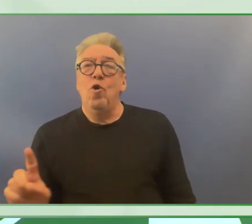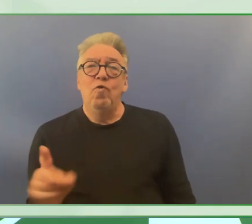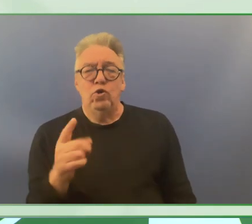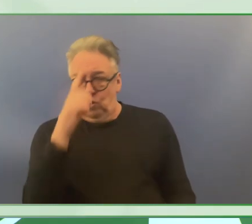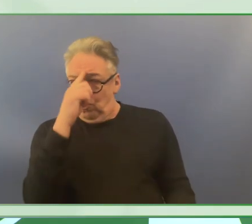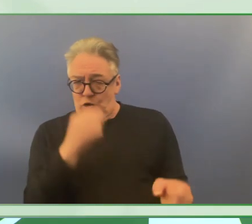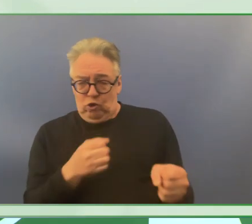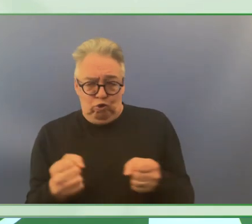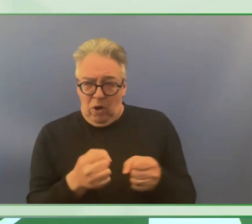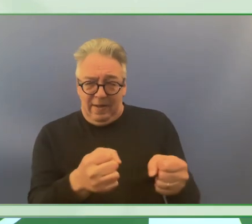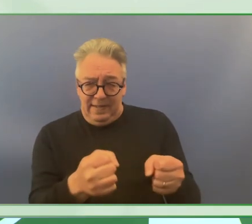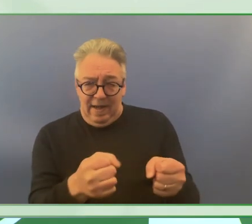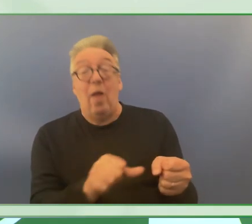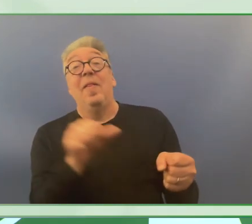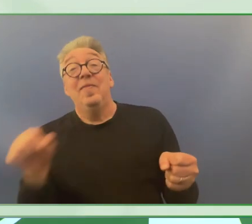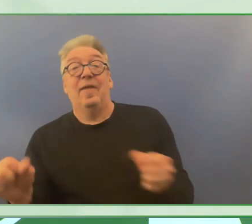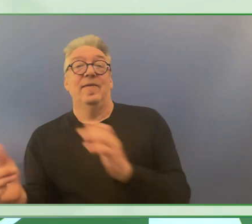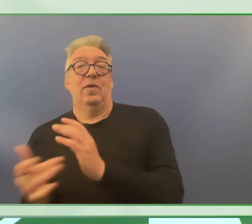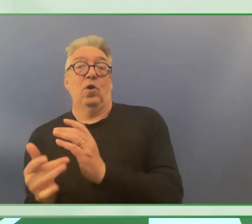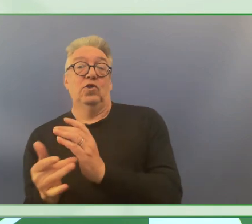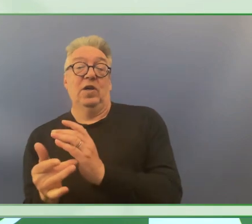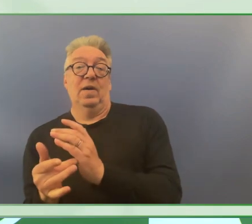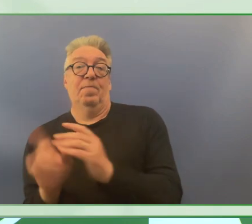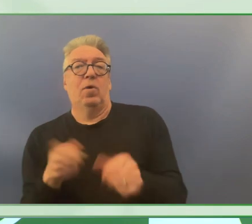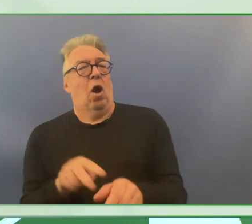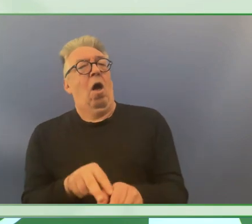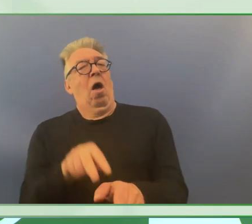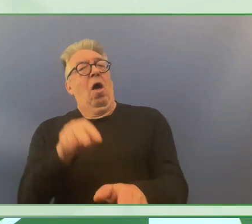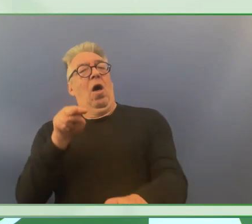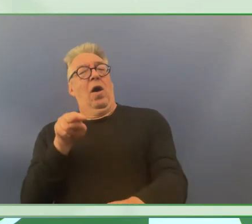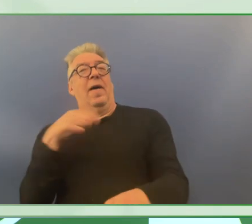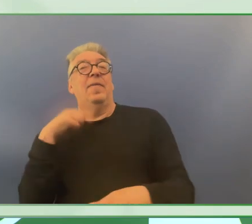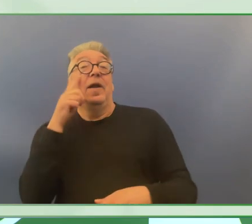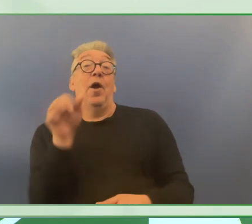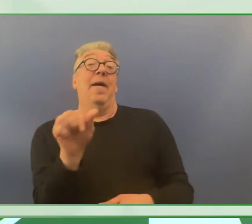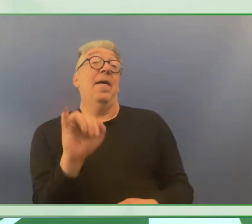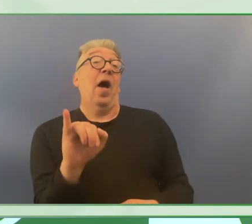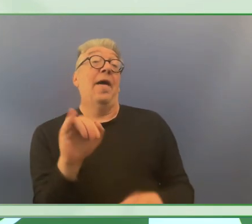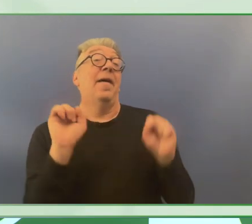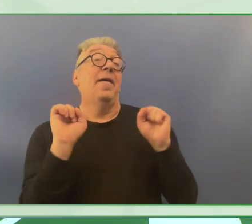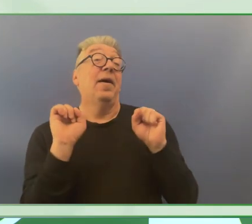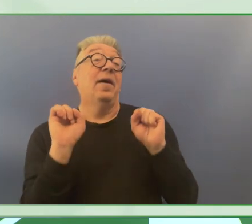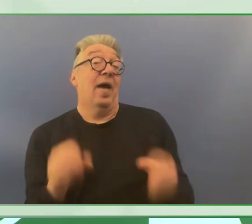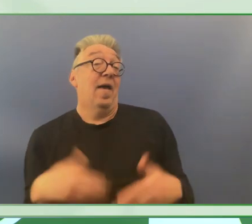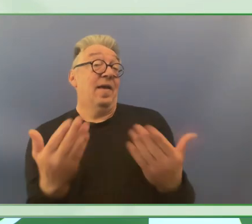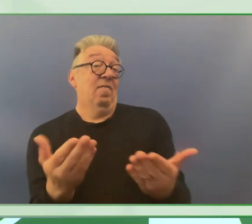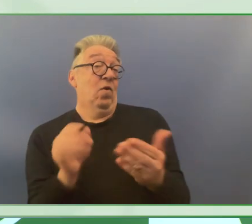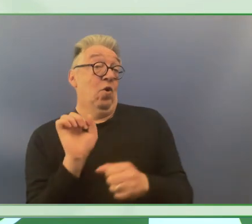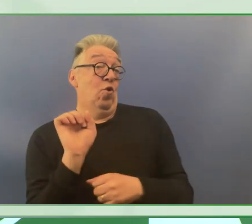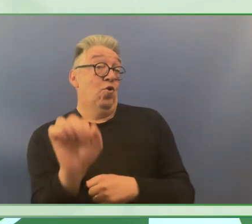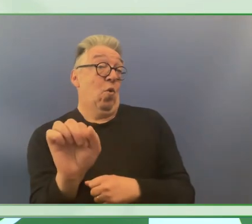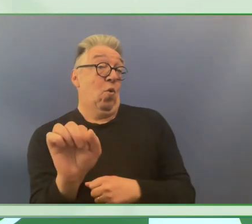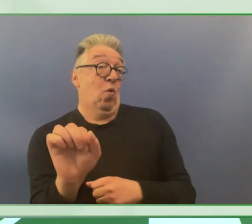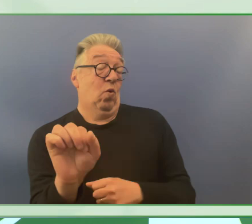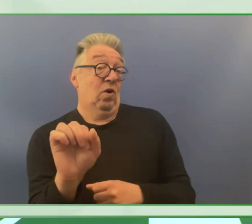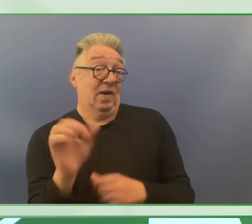technology. But on a high level, I think AI can provide to you and your organization value in 3 areas. Number